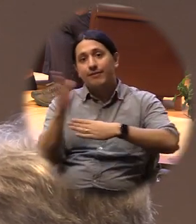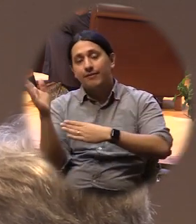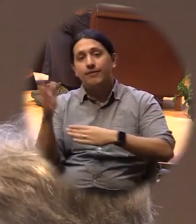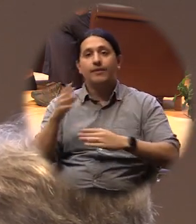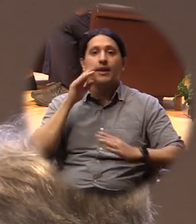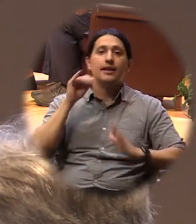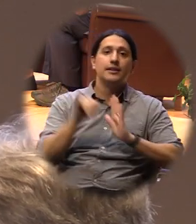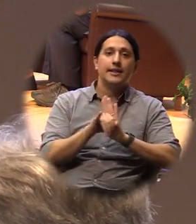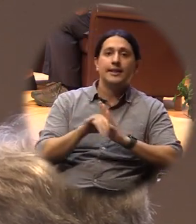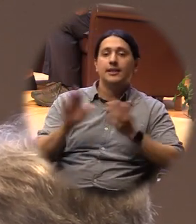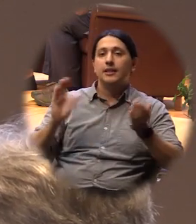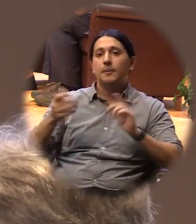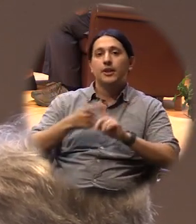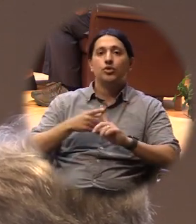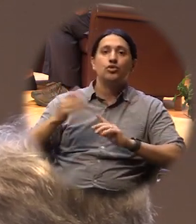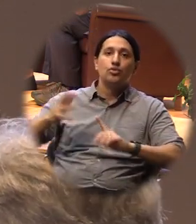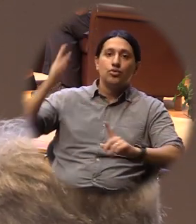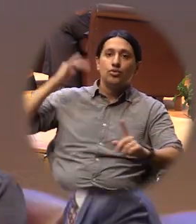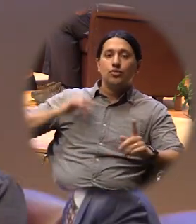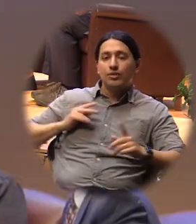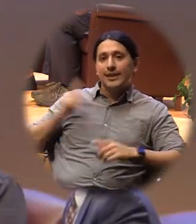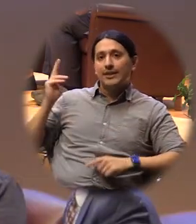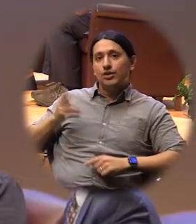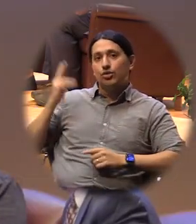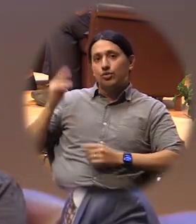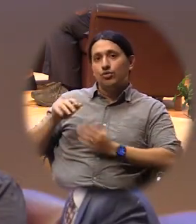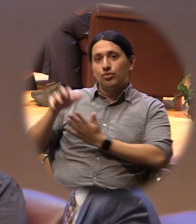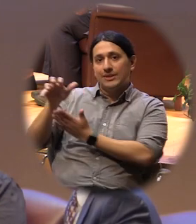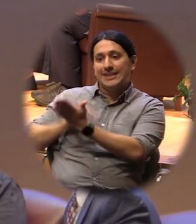foundational historical texts might address.